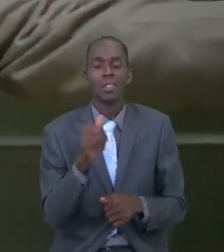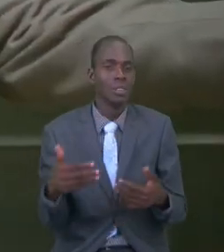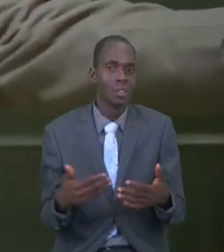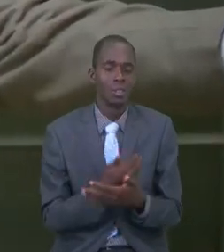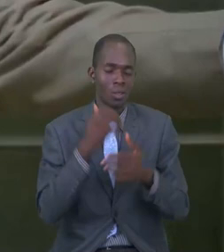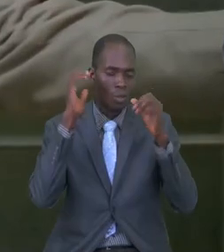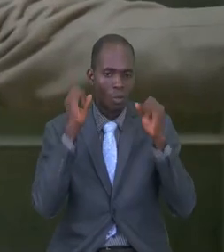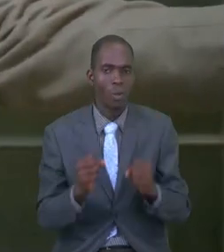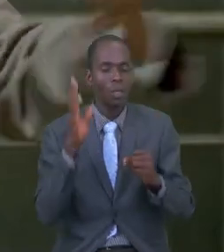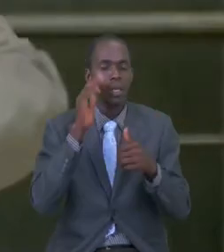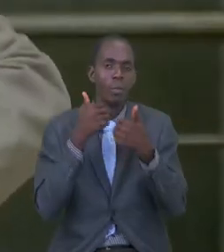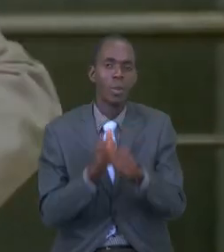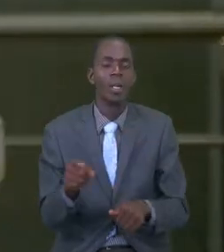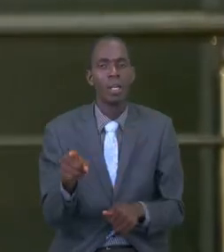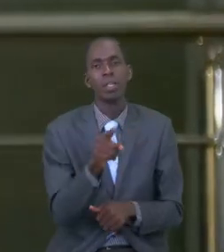power will follow you.